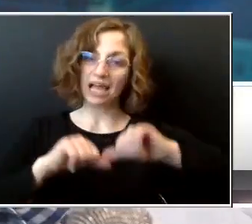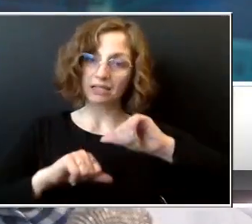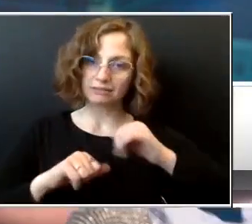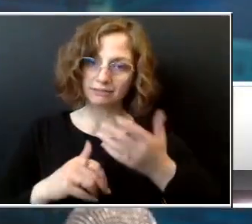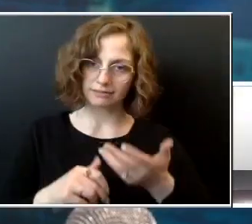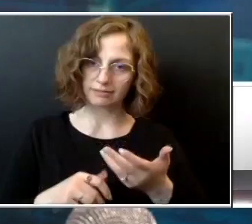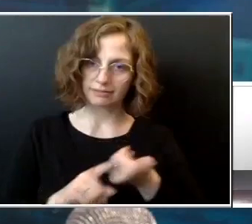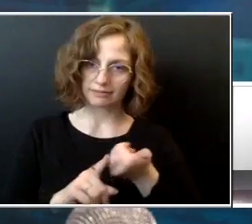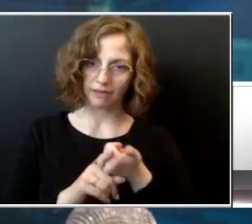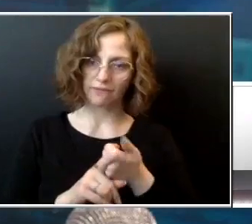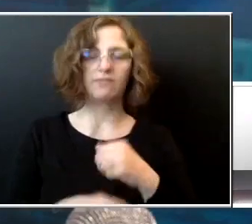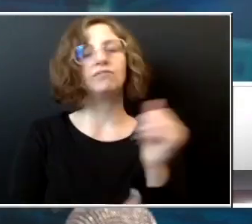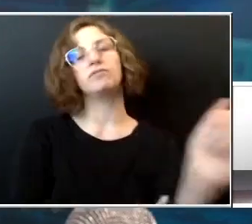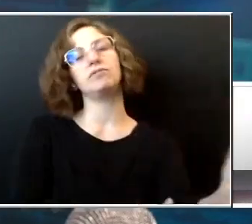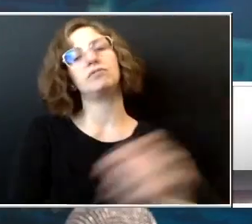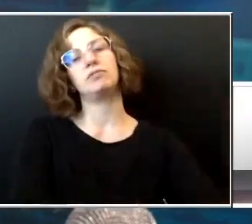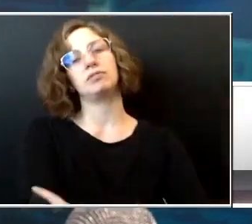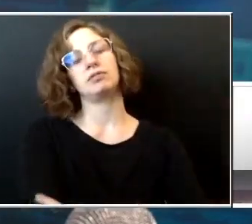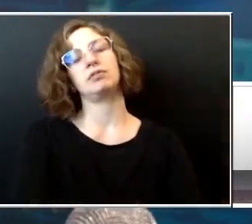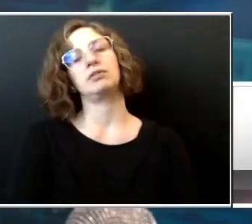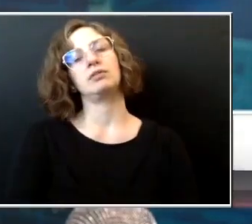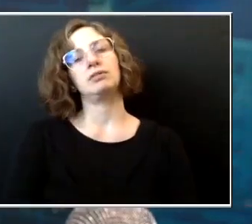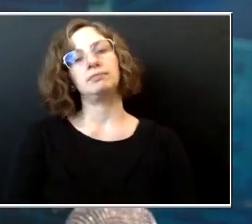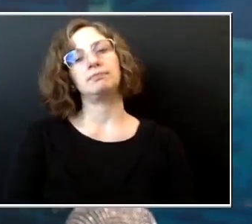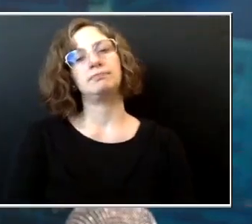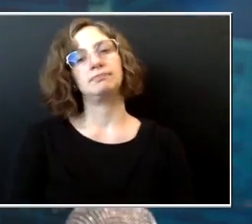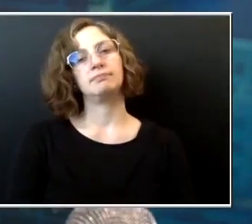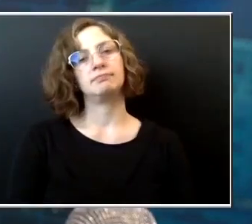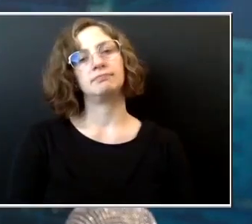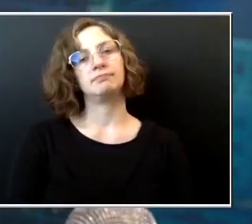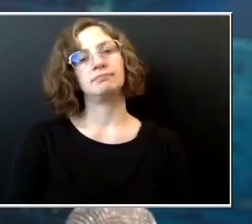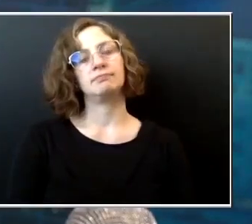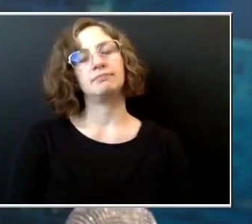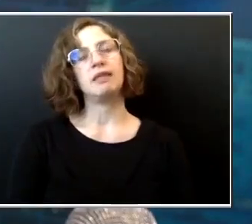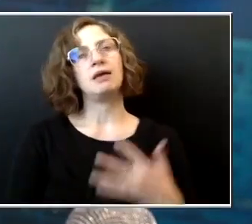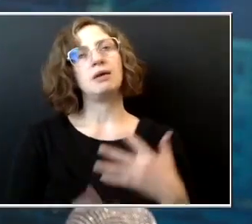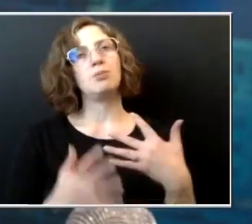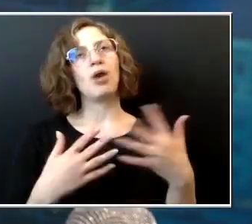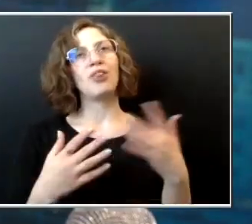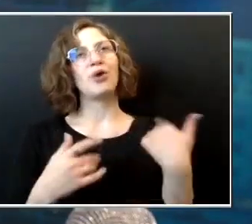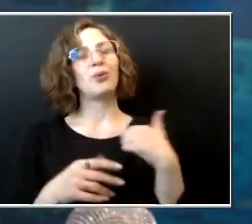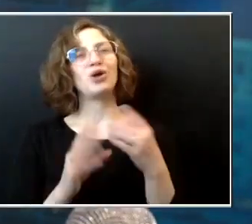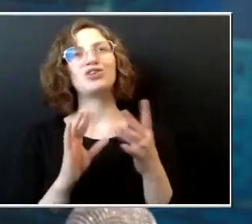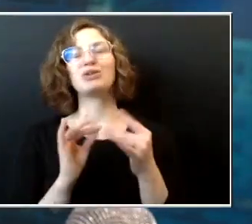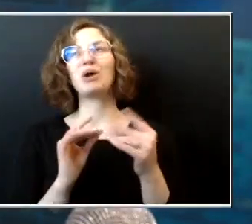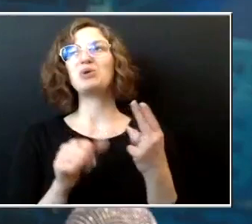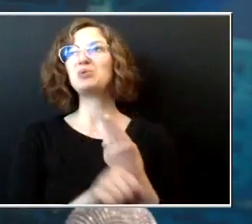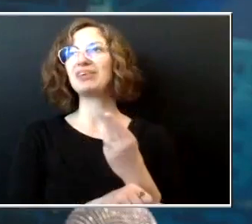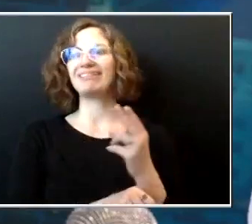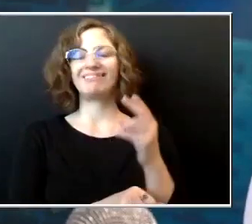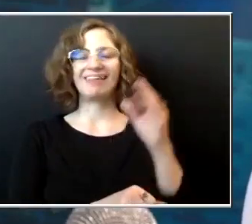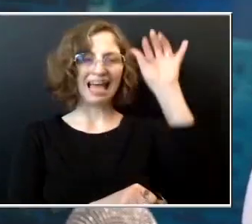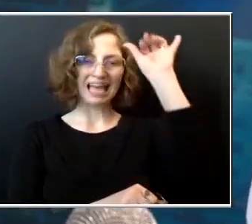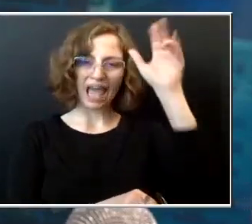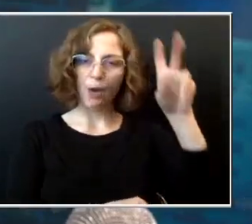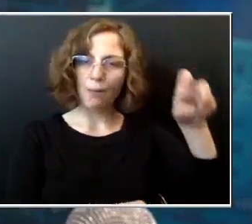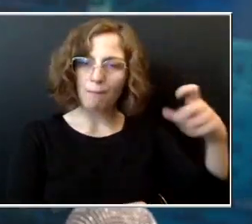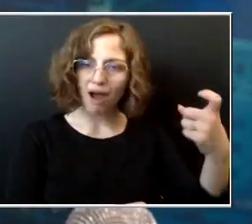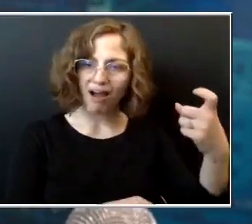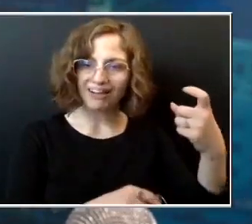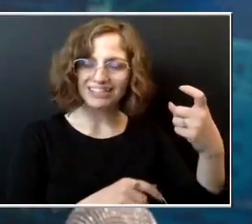this, whether we're talking about cowpox being used to help with smallpox in the